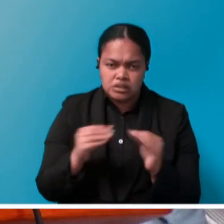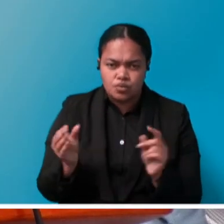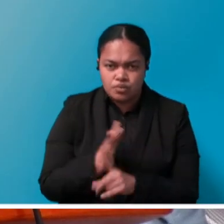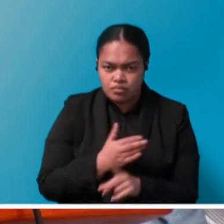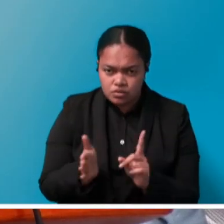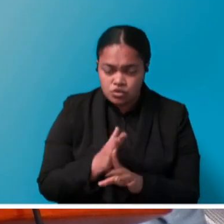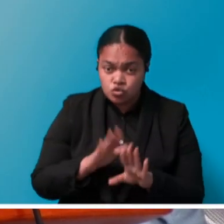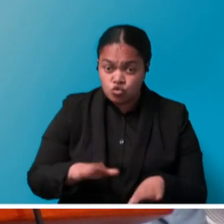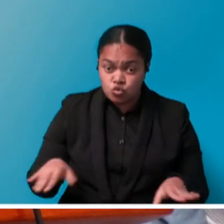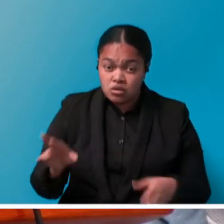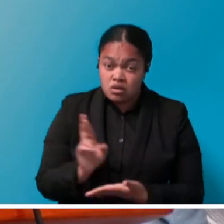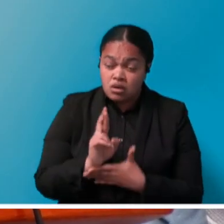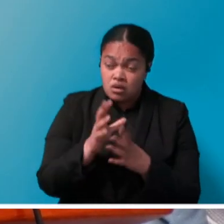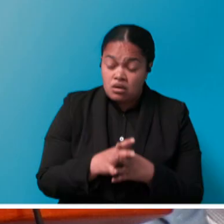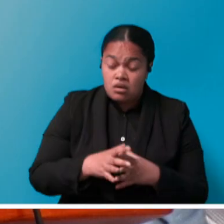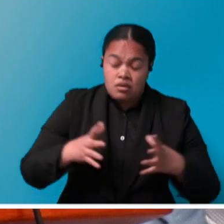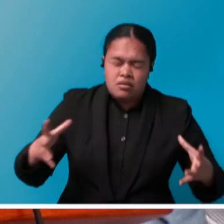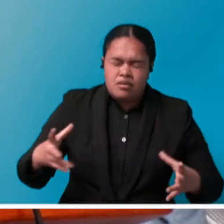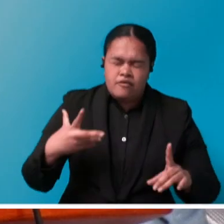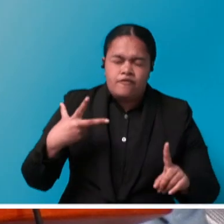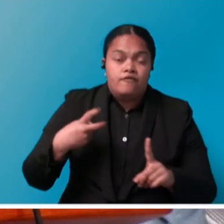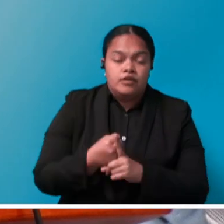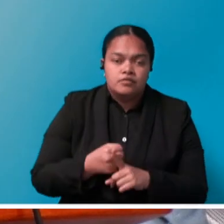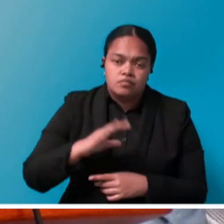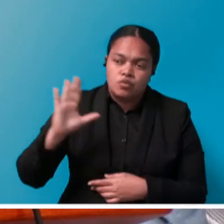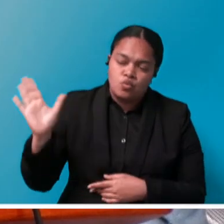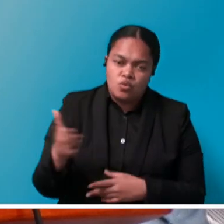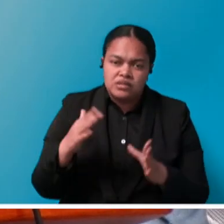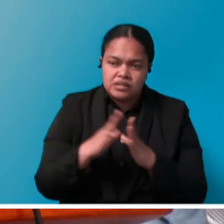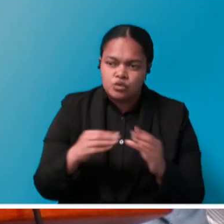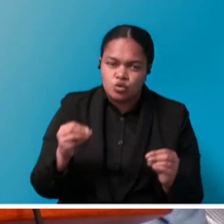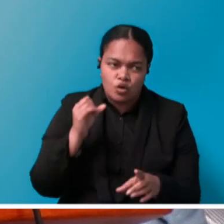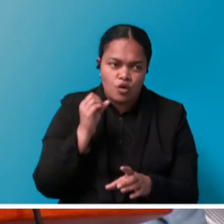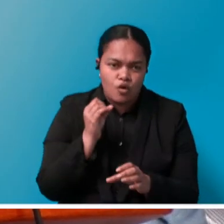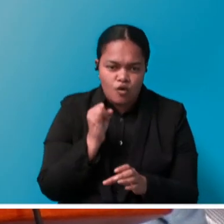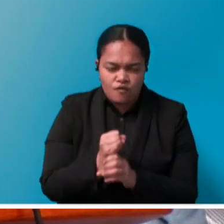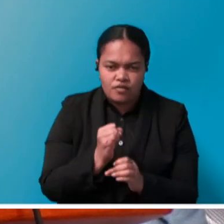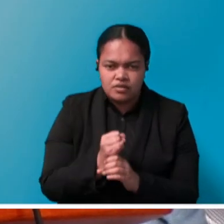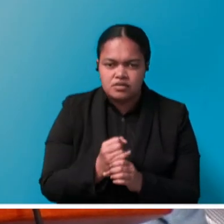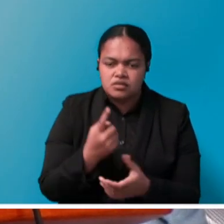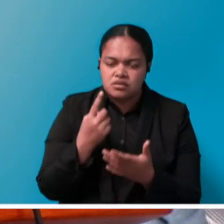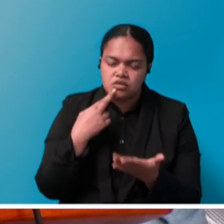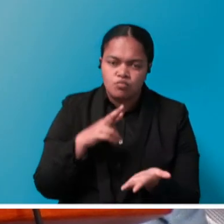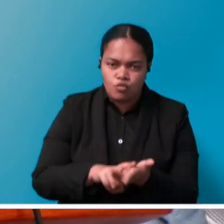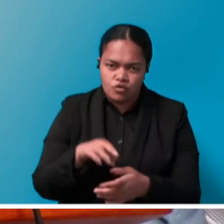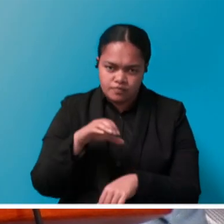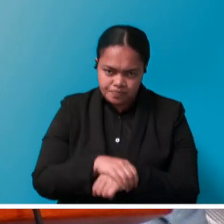Children represent the largest victim category of all sexual offences reported to the Fiji Police Force each